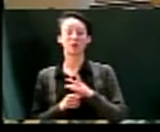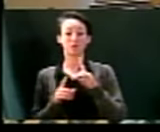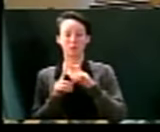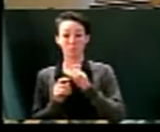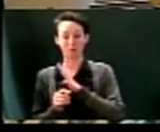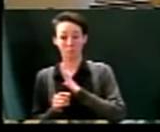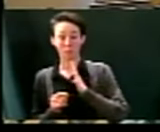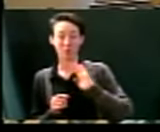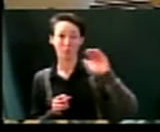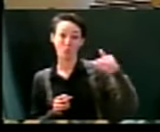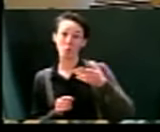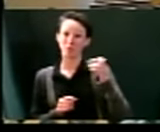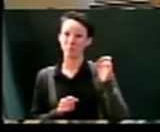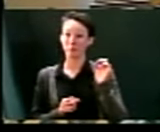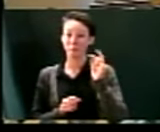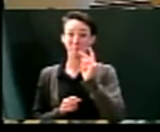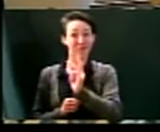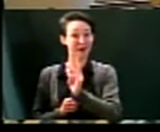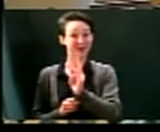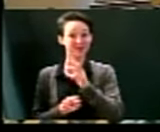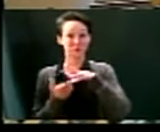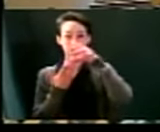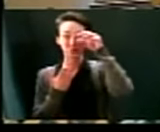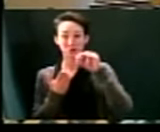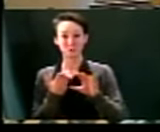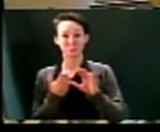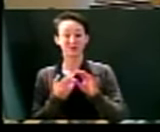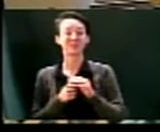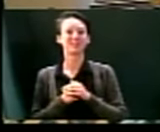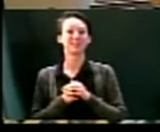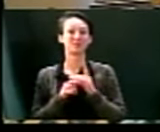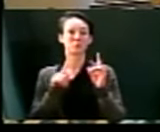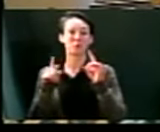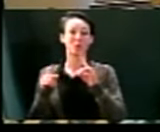students who attended school for the first half day of